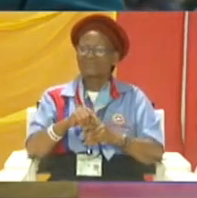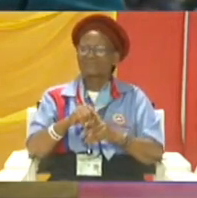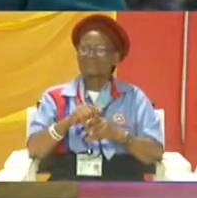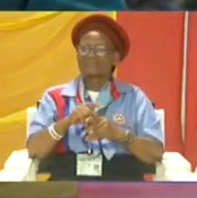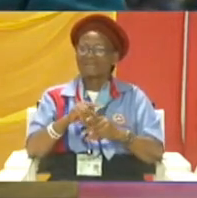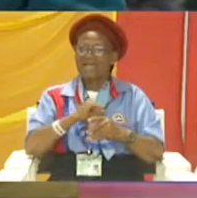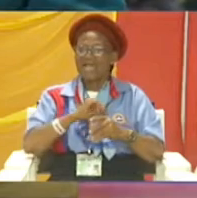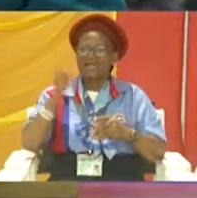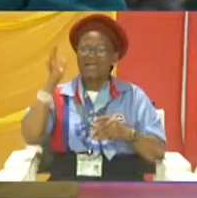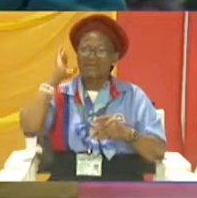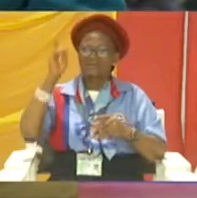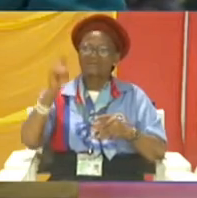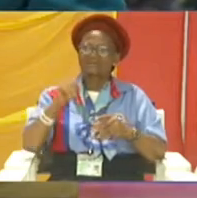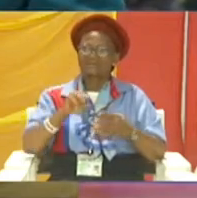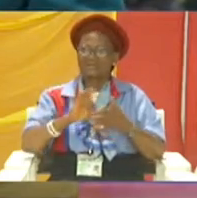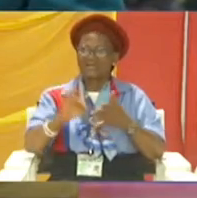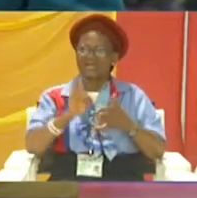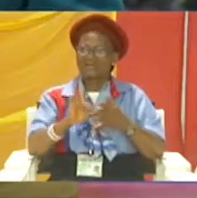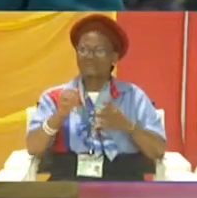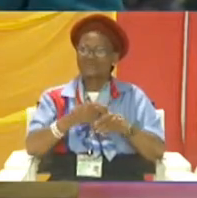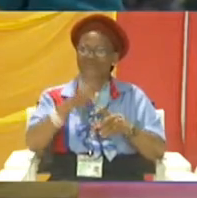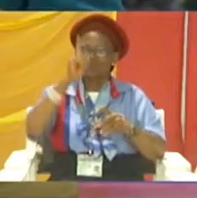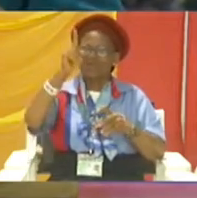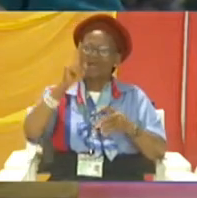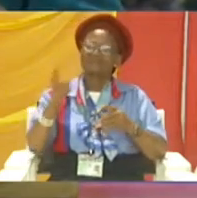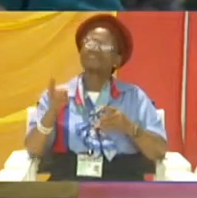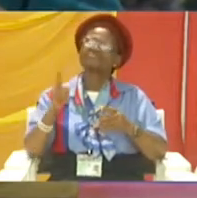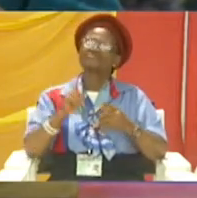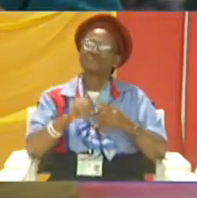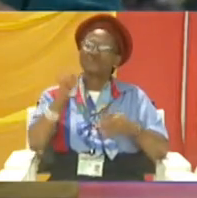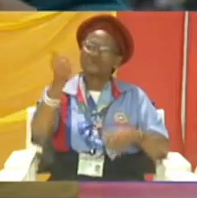count from 1 to 10. Because